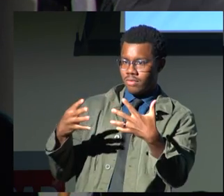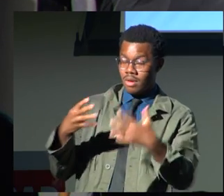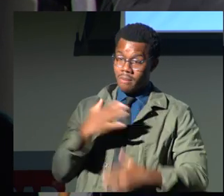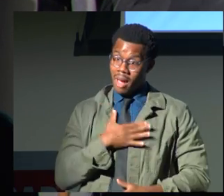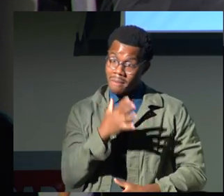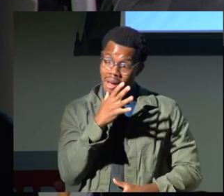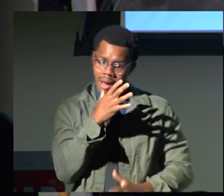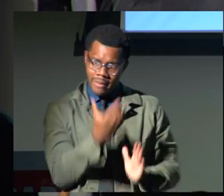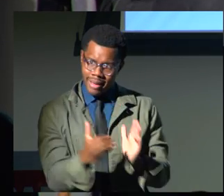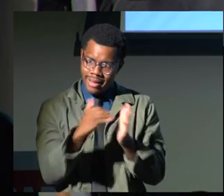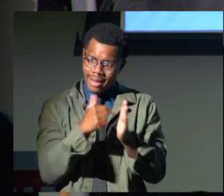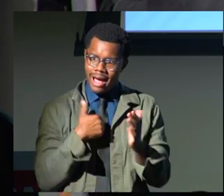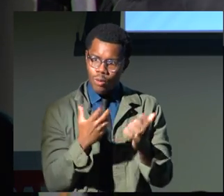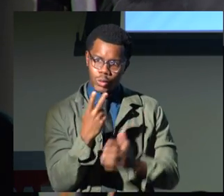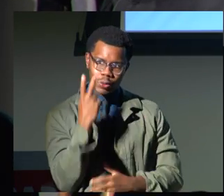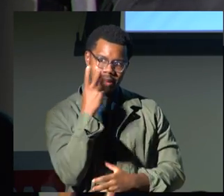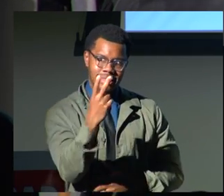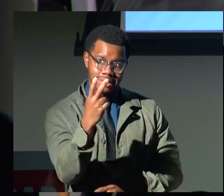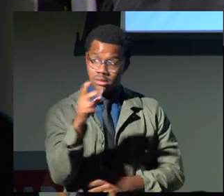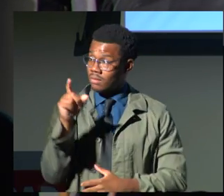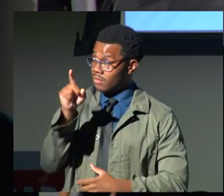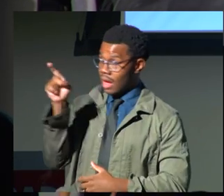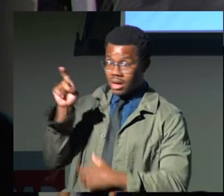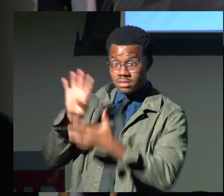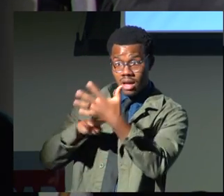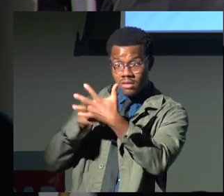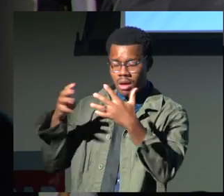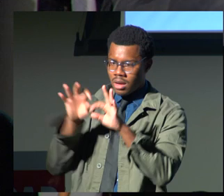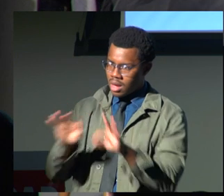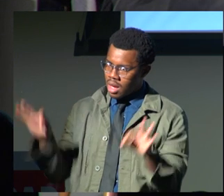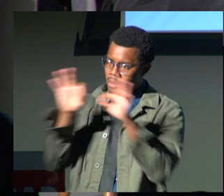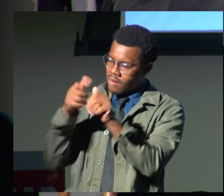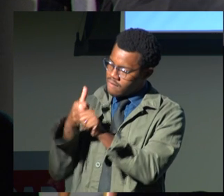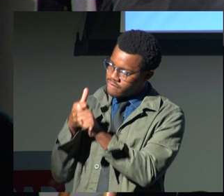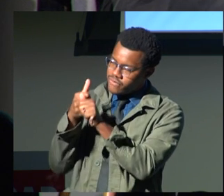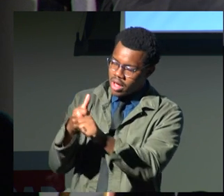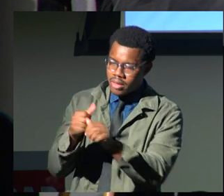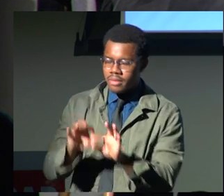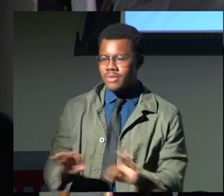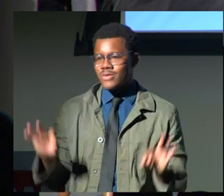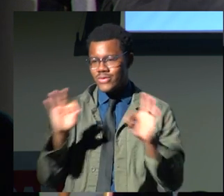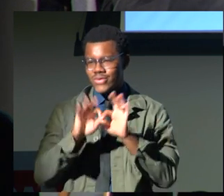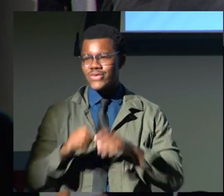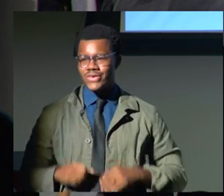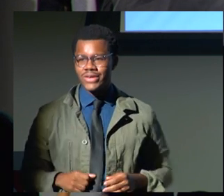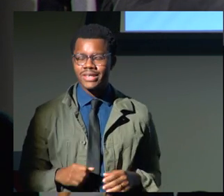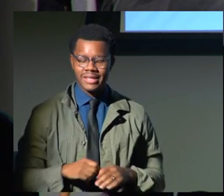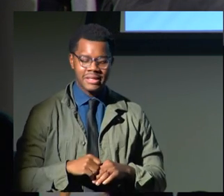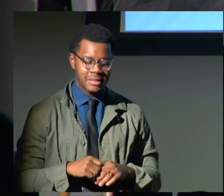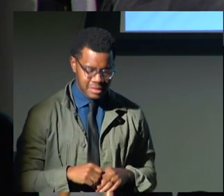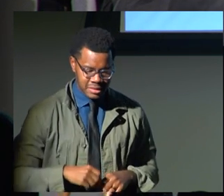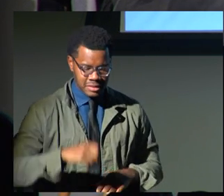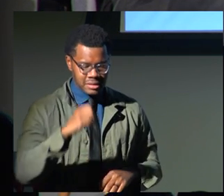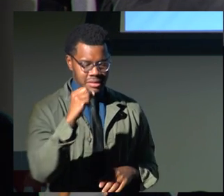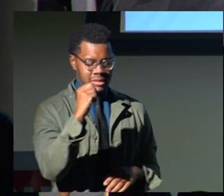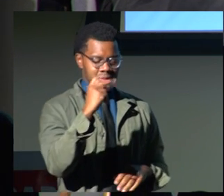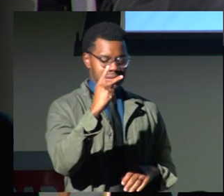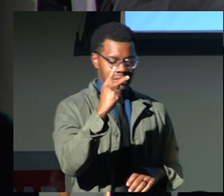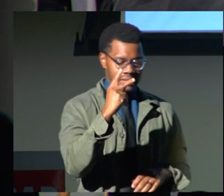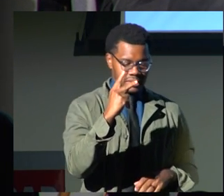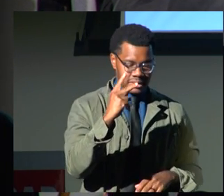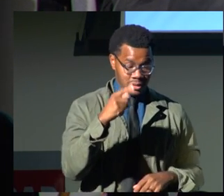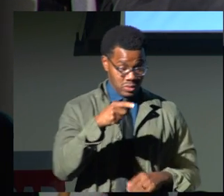again. It's very important for me to stick to that schedule. Yeah. Okay. So you obsessively